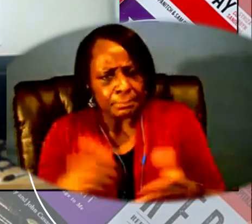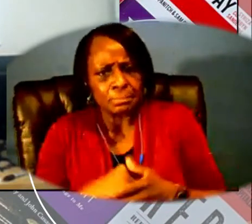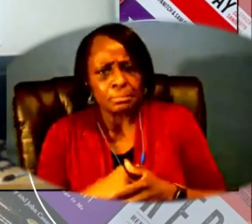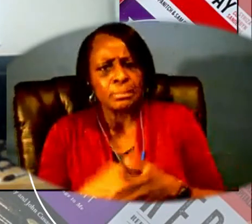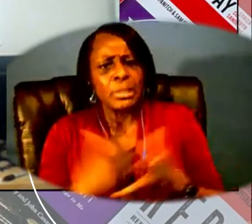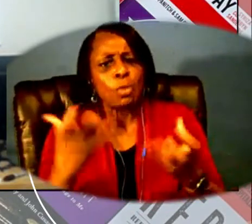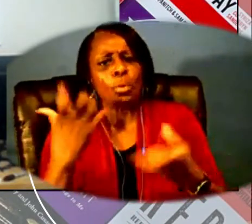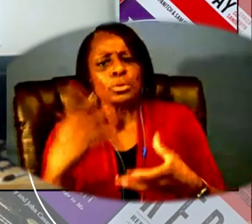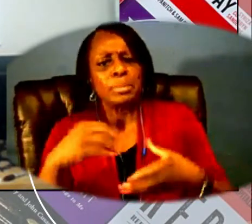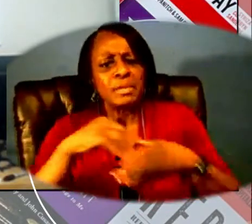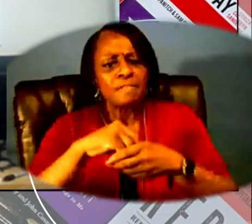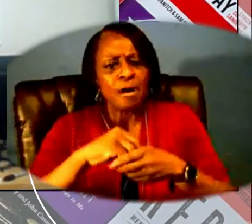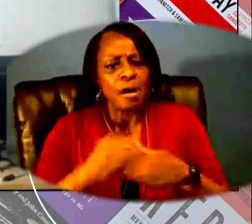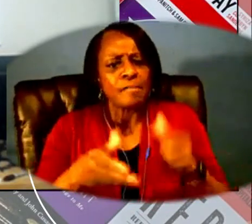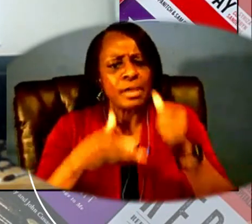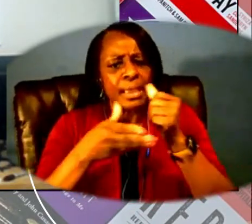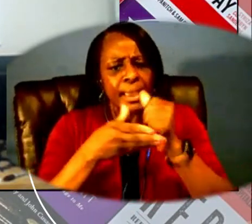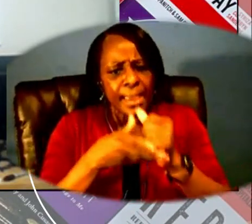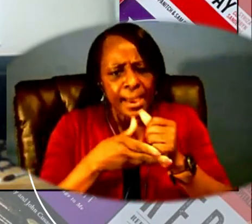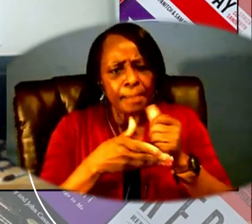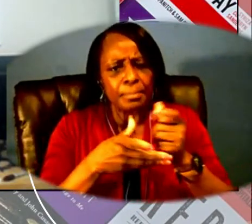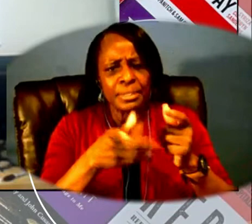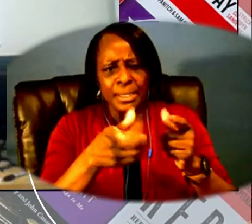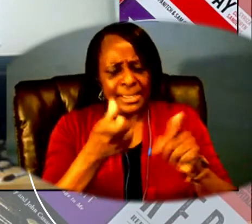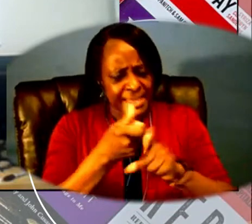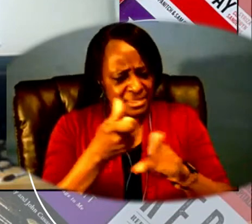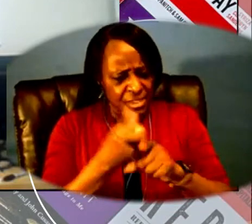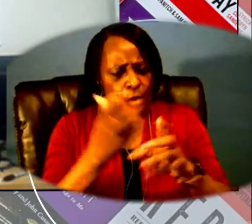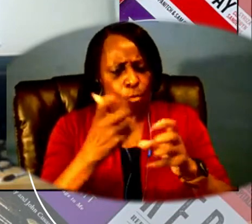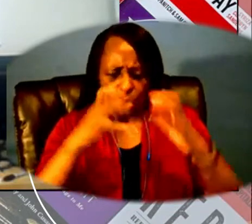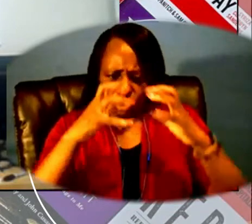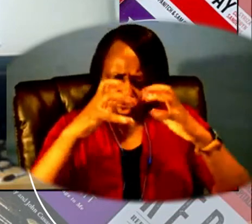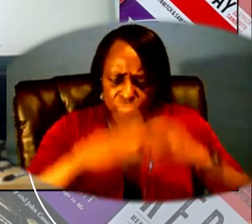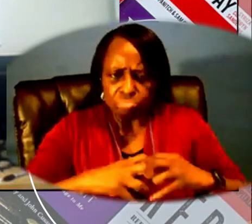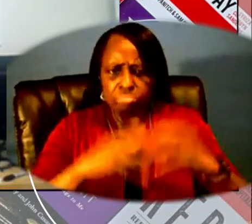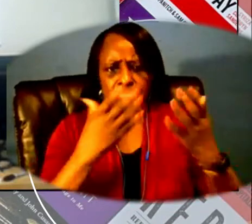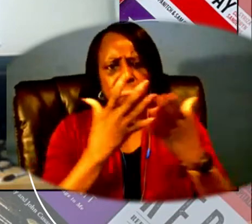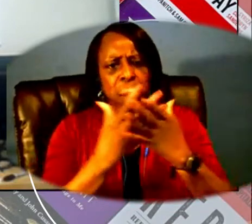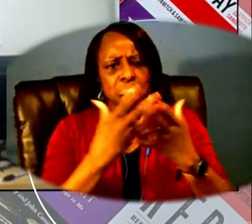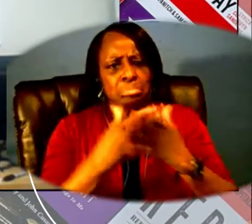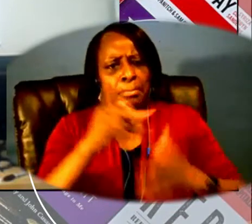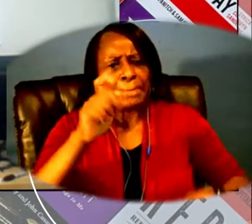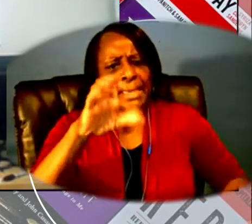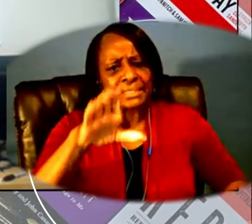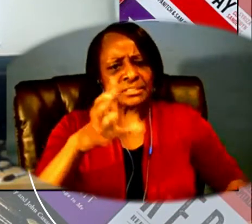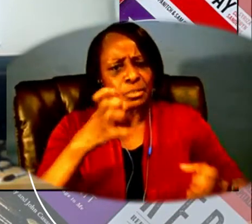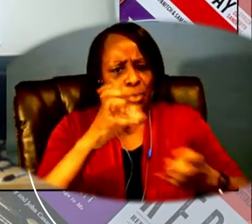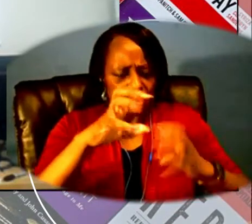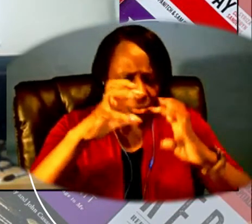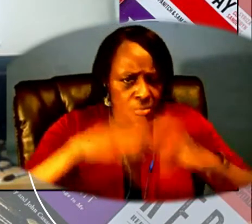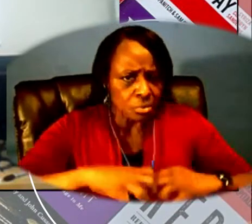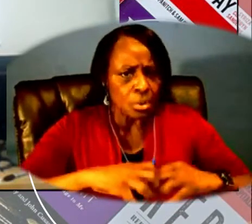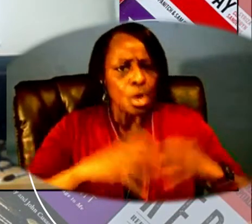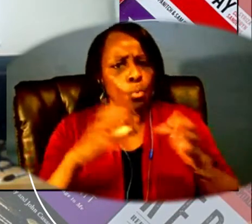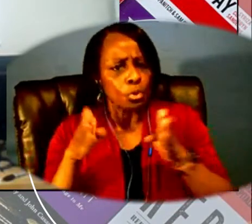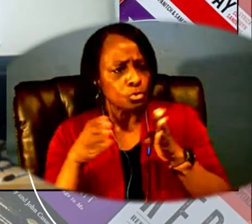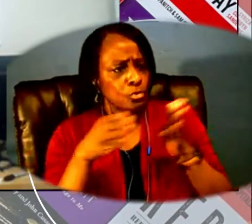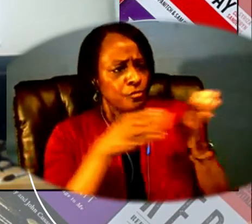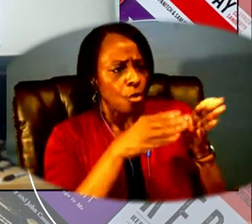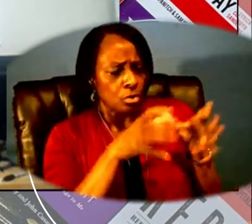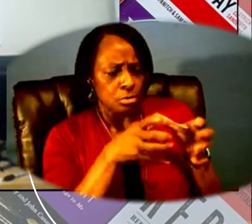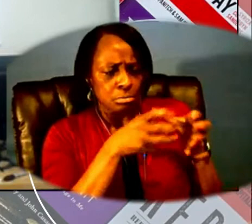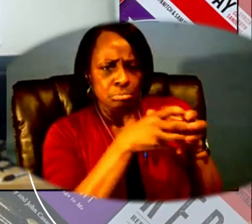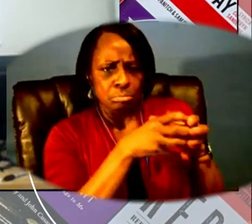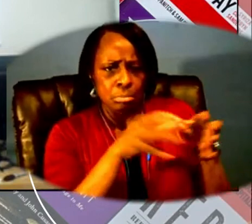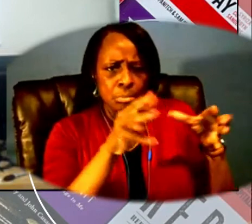to help him who is newly committed to the dismantling of PIC, and what to bring more folks to the movement?